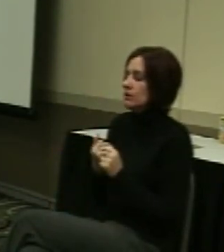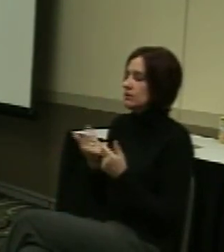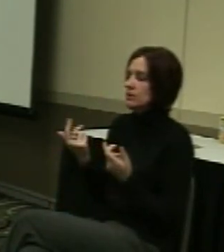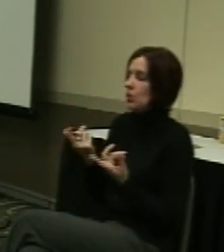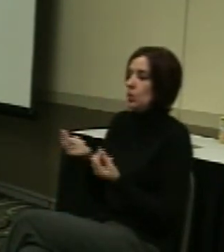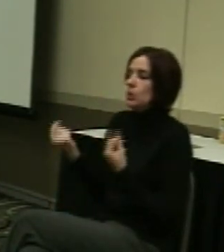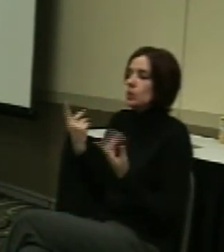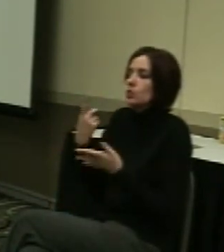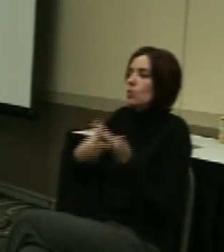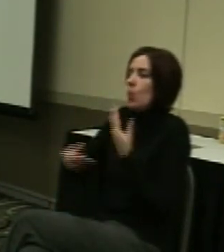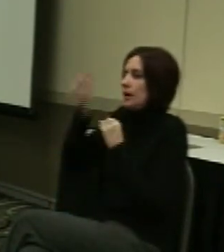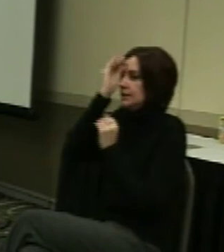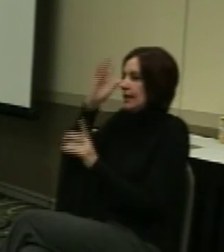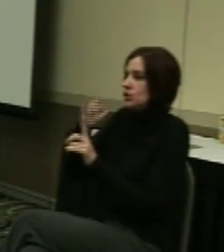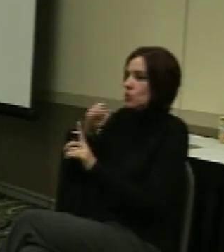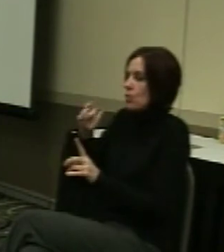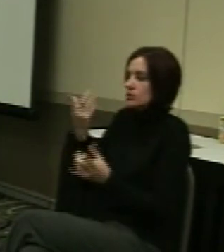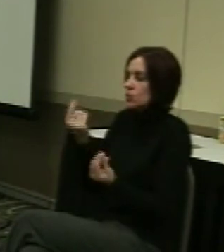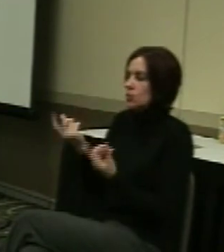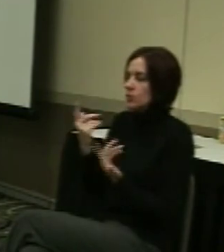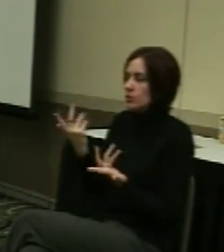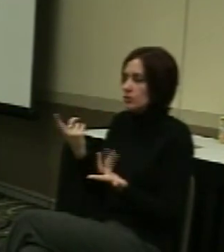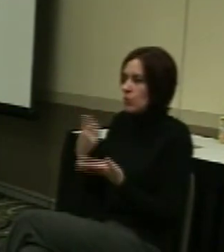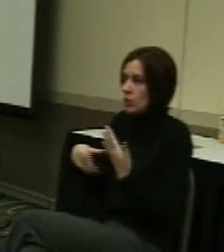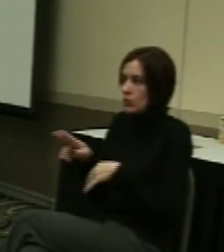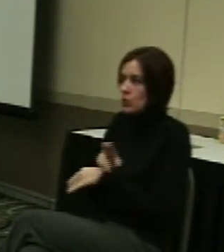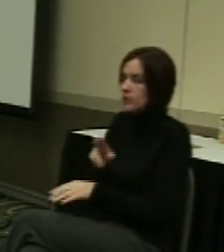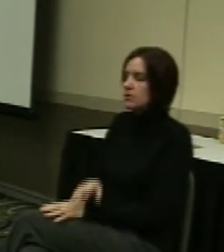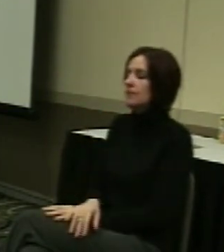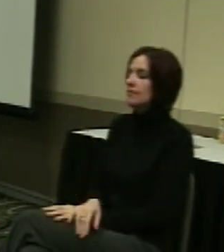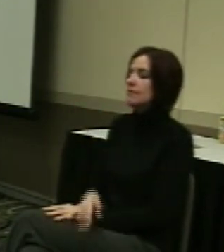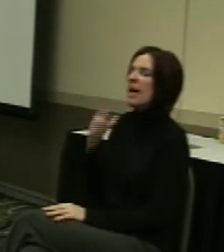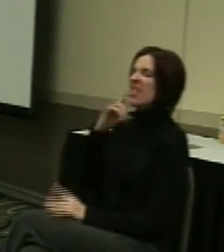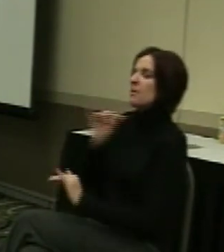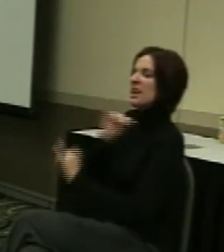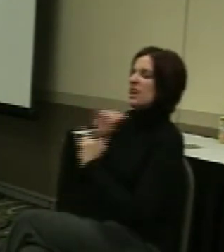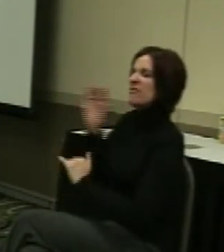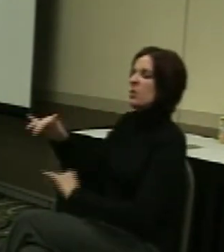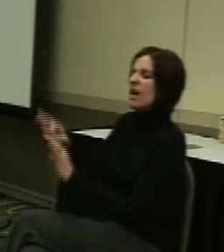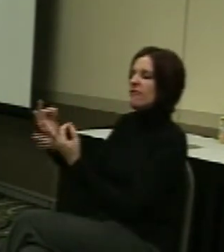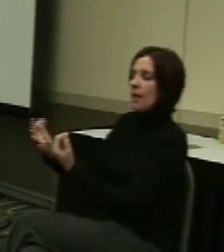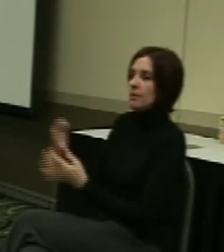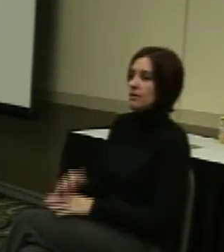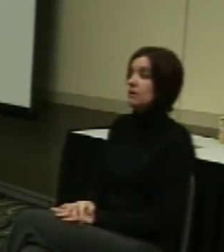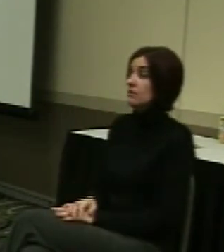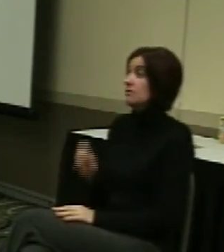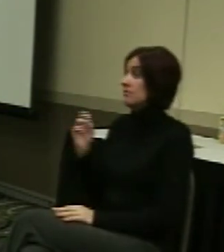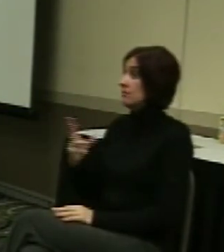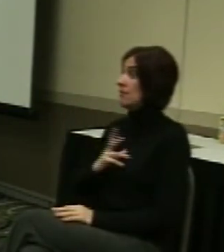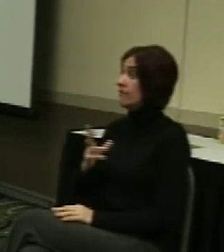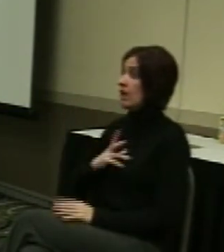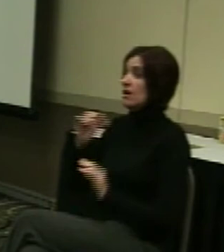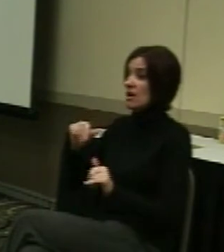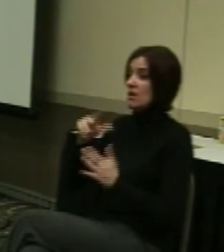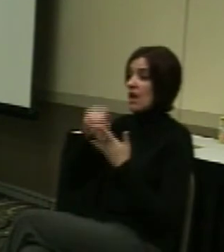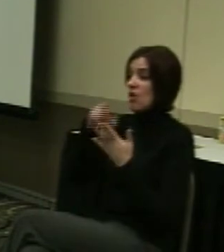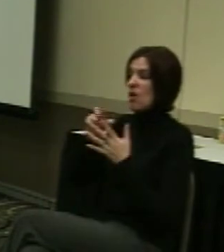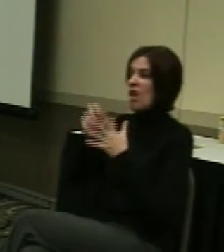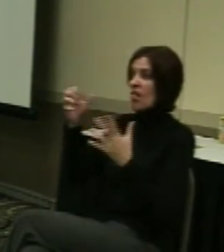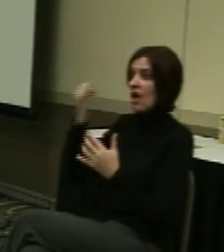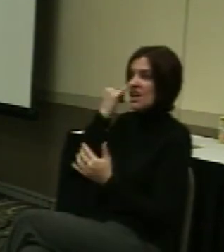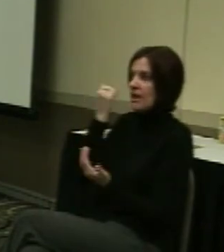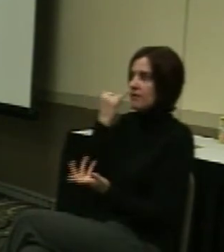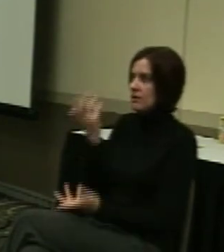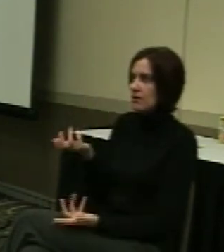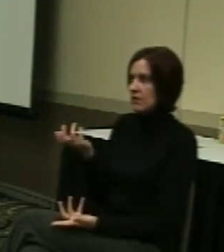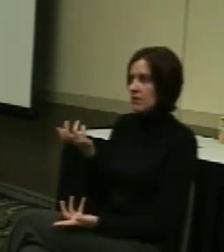going to use? Well, you know what? I think I'm going to interview that family. Good. I can learn a great deal about this little child if I could ever sit down